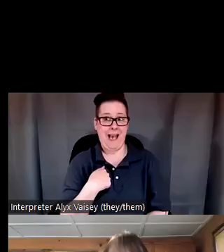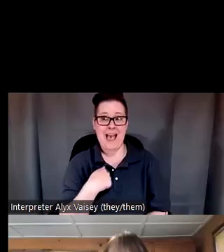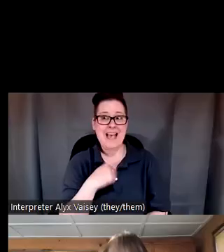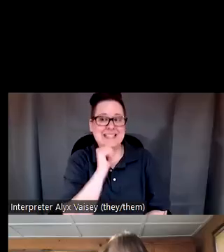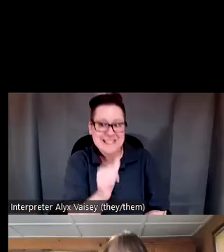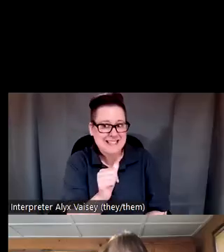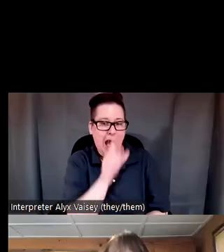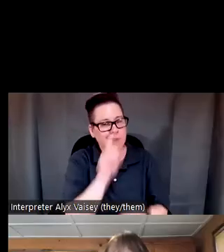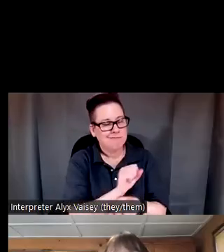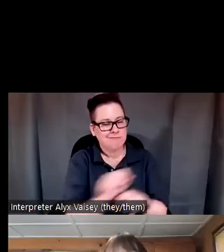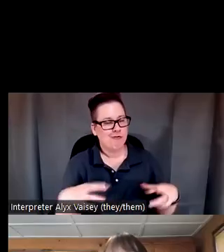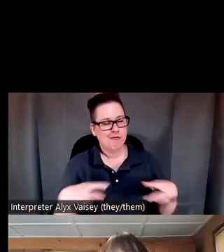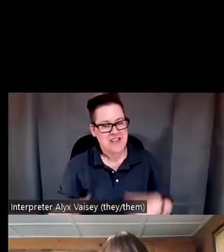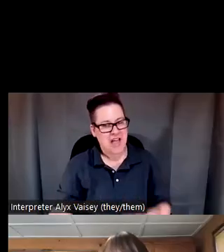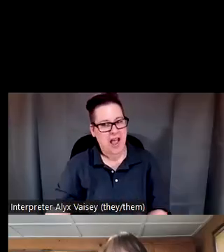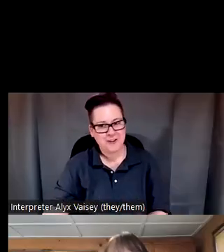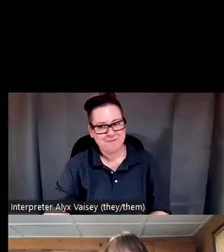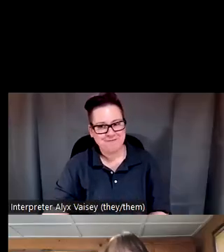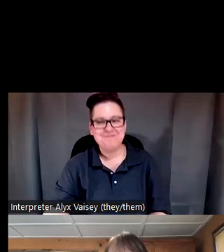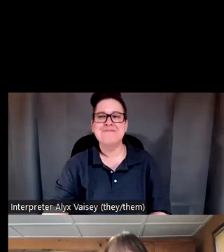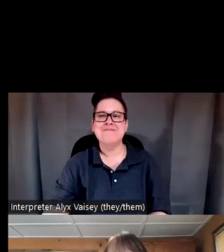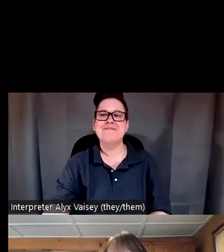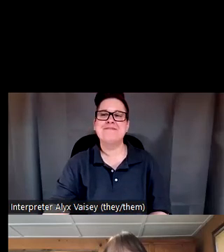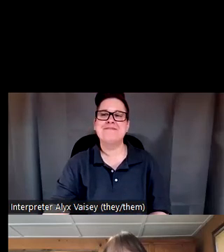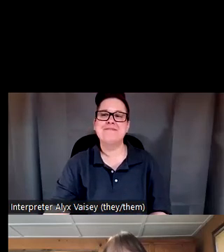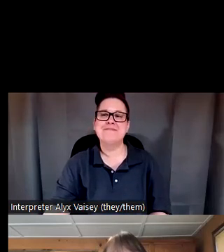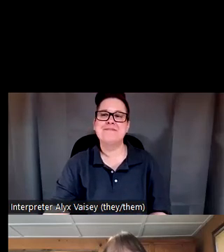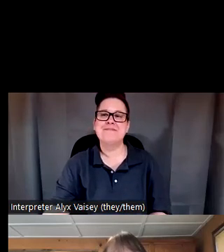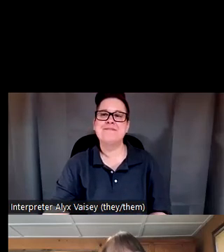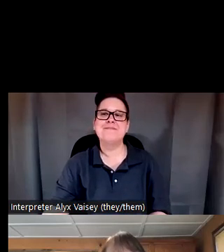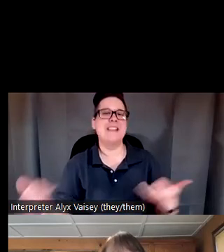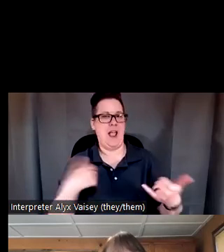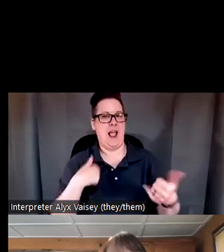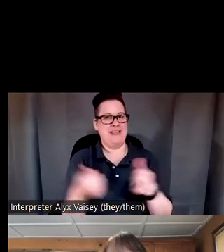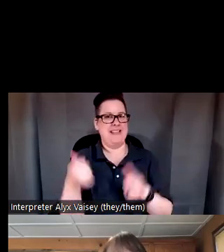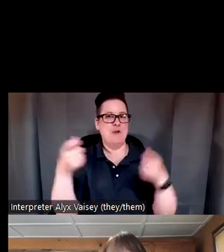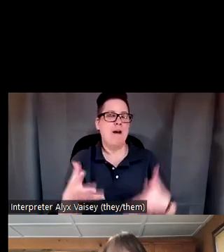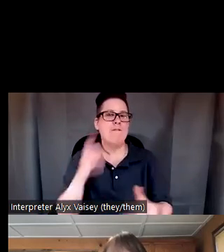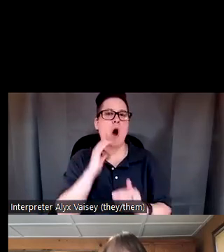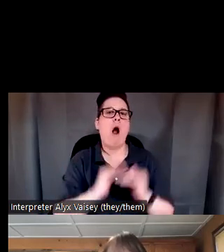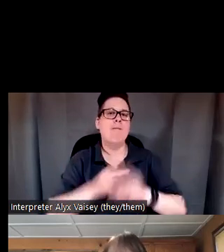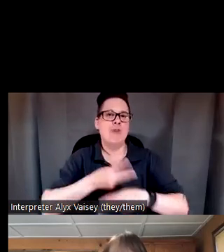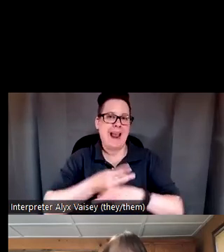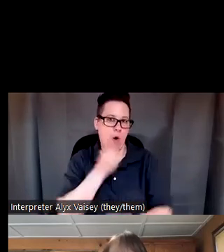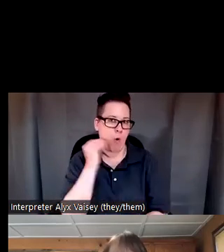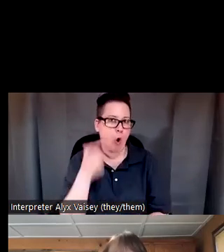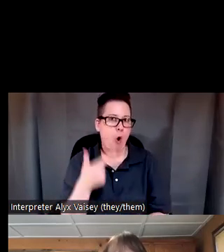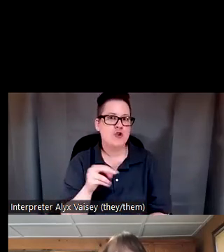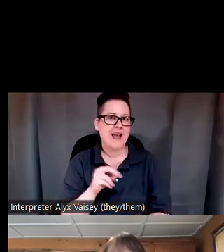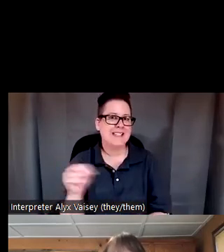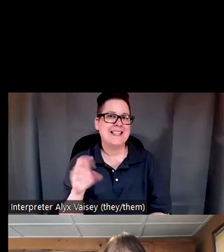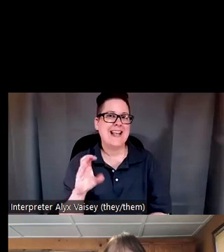truly retire. I am now the executive director for a comfort care home in Genesee County. It's actually in